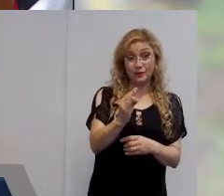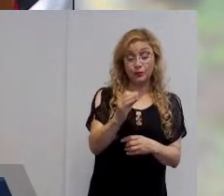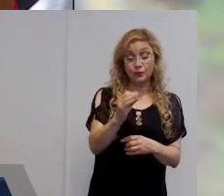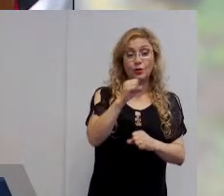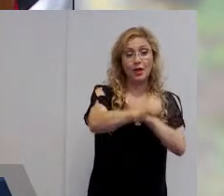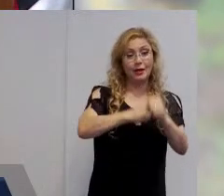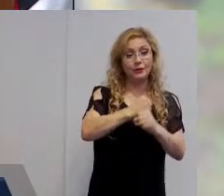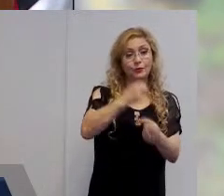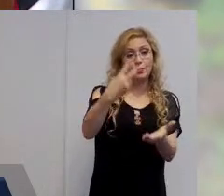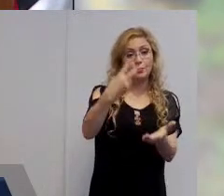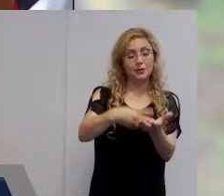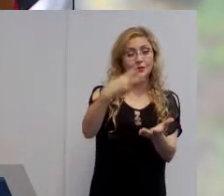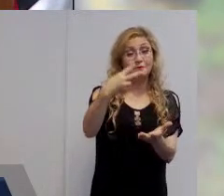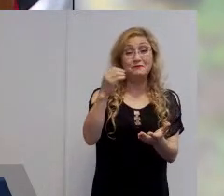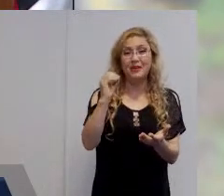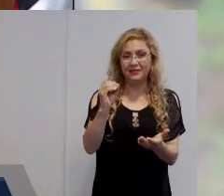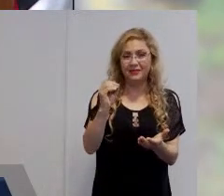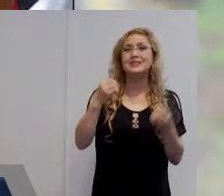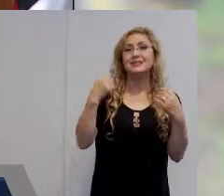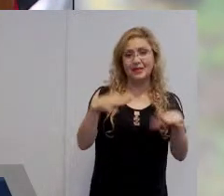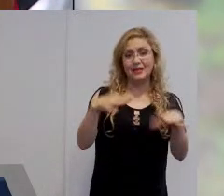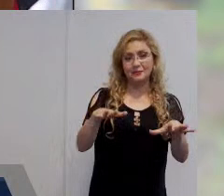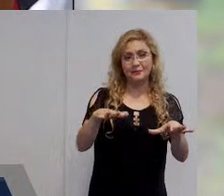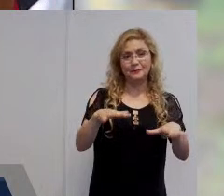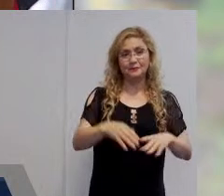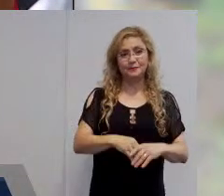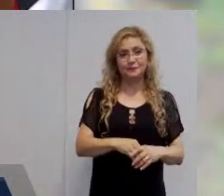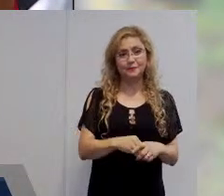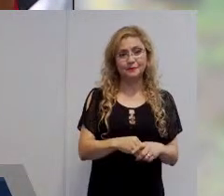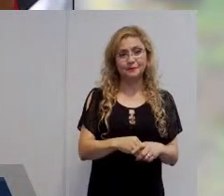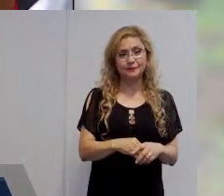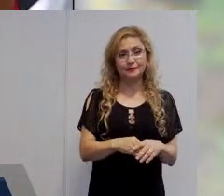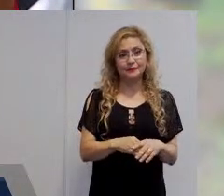Against the backdrop of the pandemic,